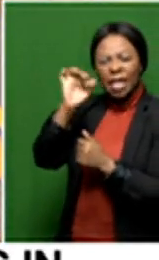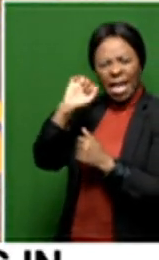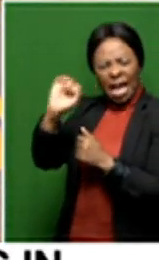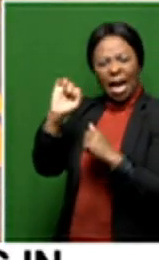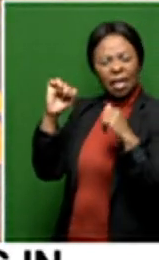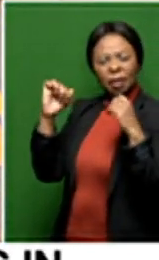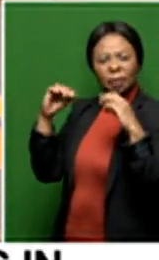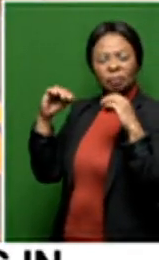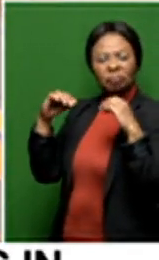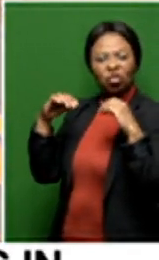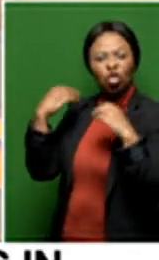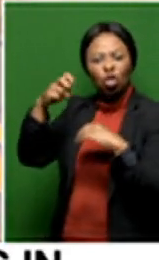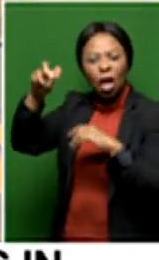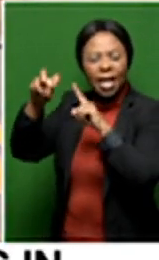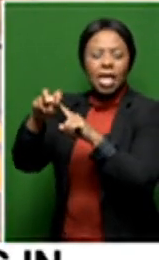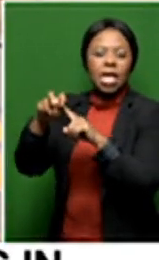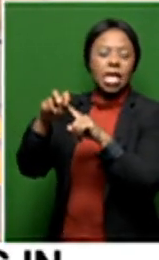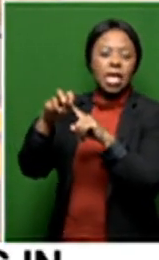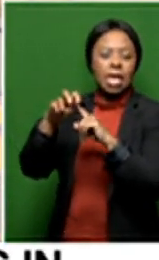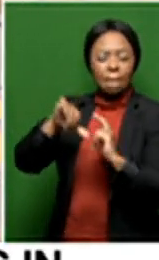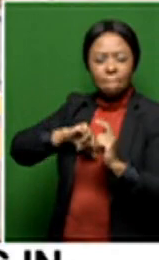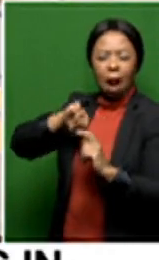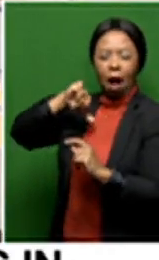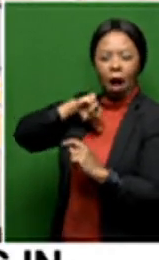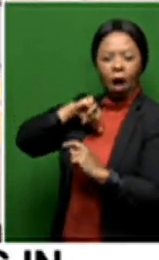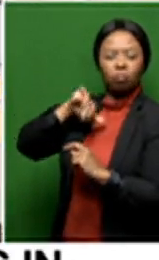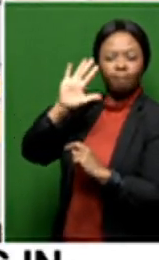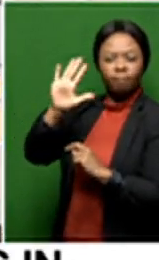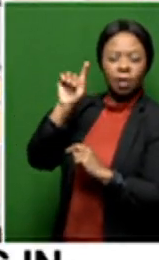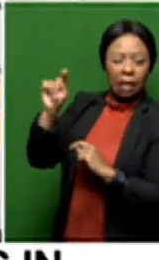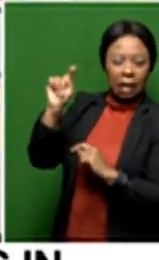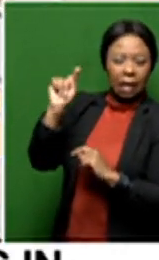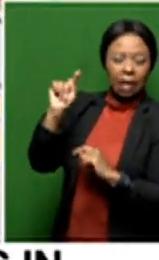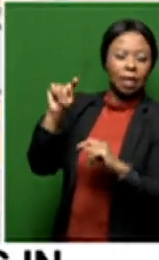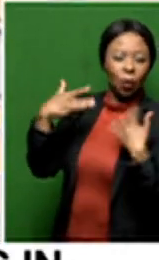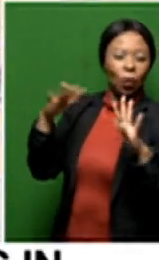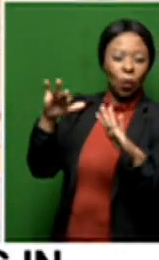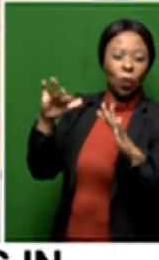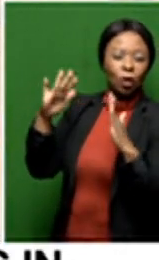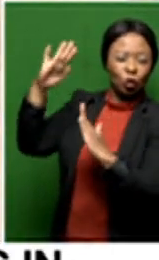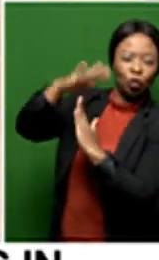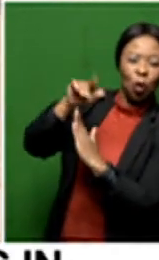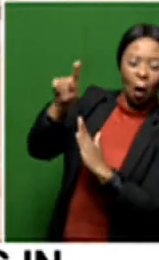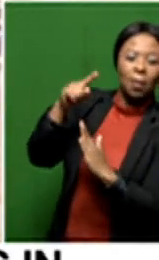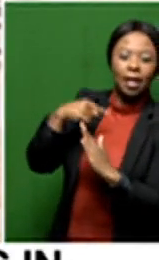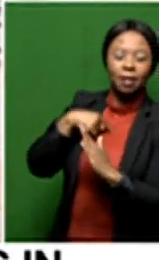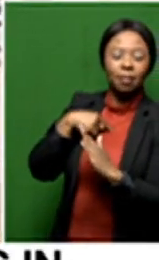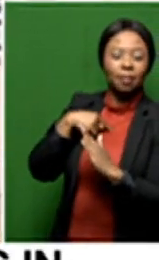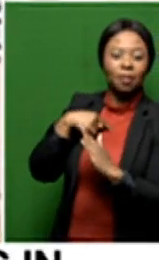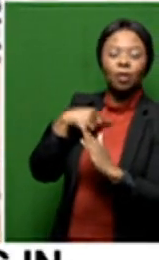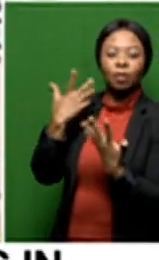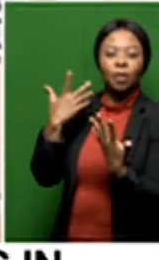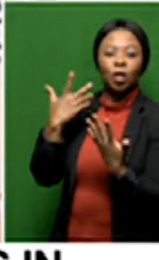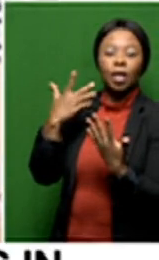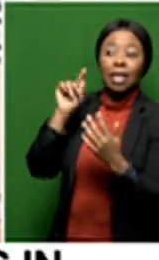you point out as some of your proudest highlights of your career? And if at all, what is it that you love to